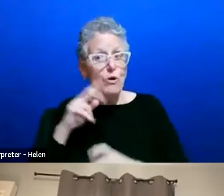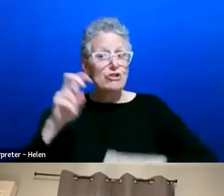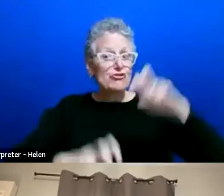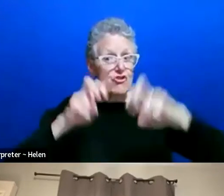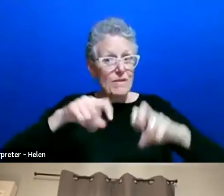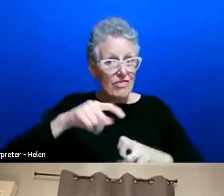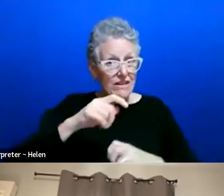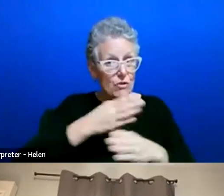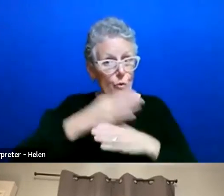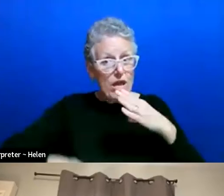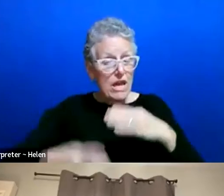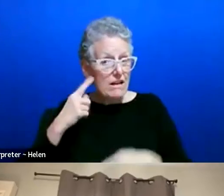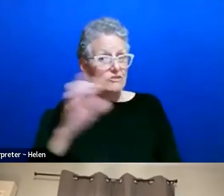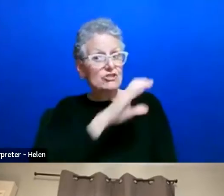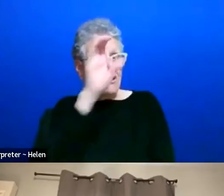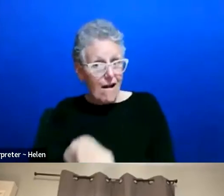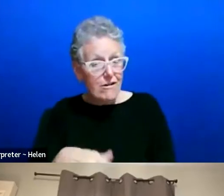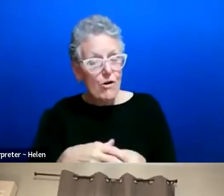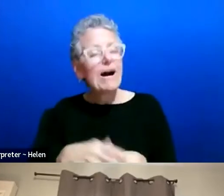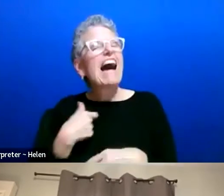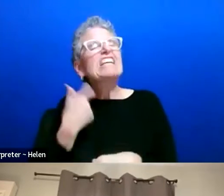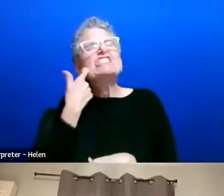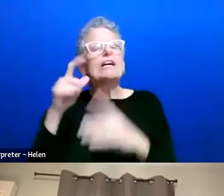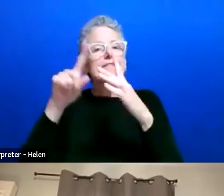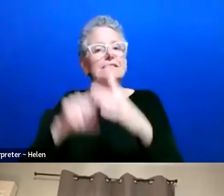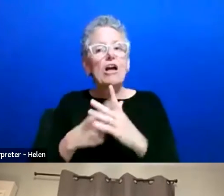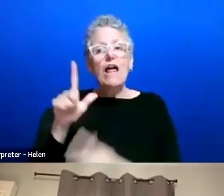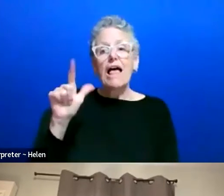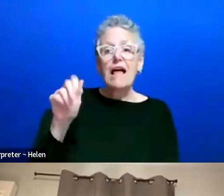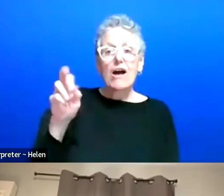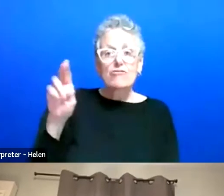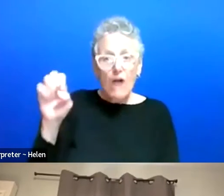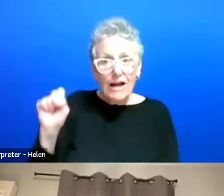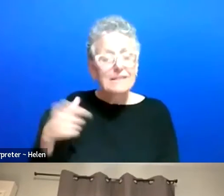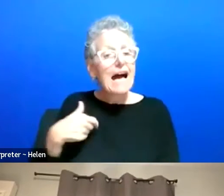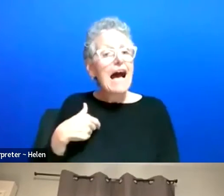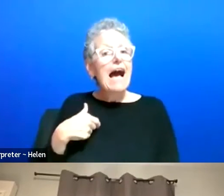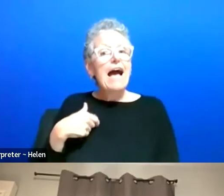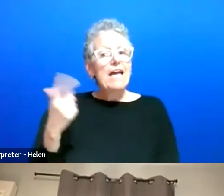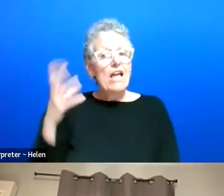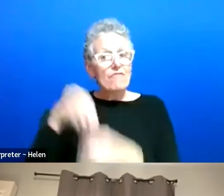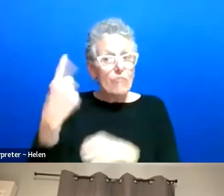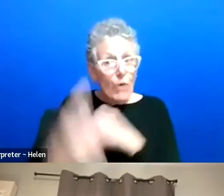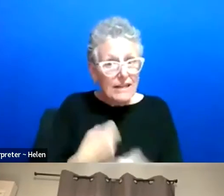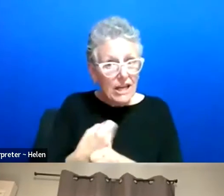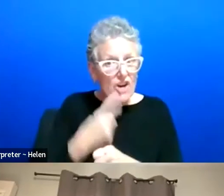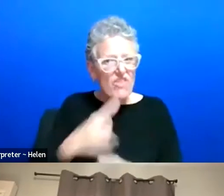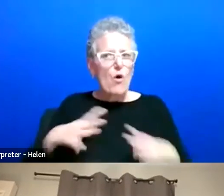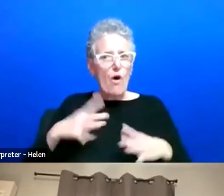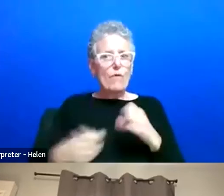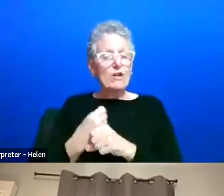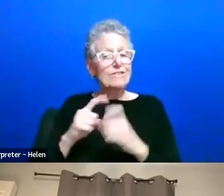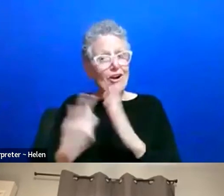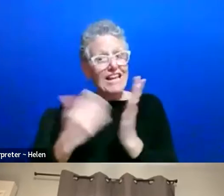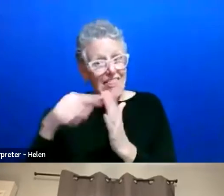and then I just started lacrosse. I played 1 year, and I was off a year and started again this year. Lacrosse